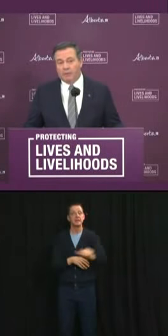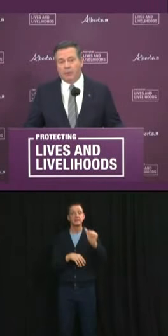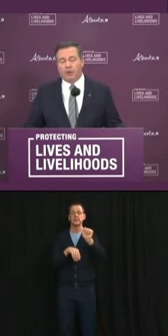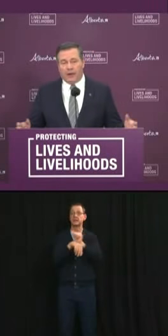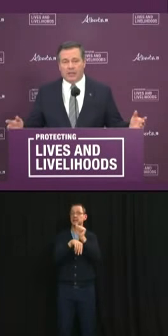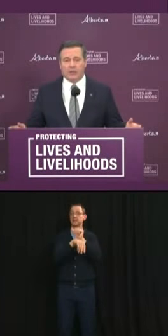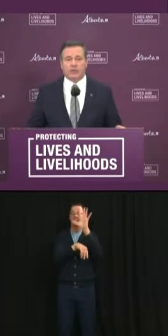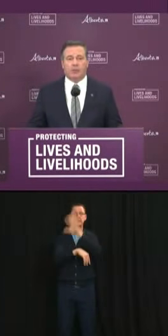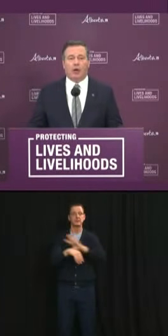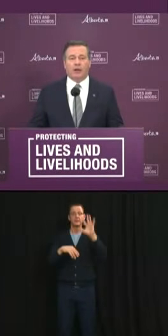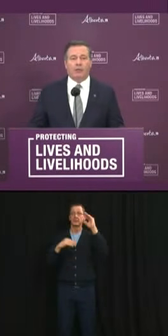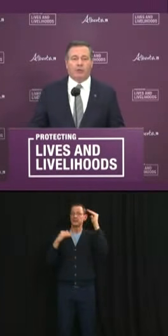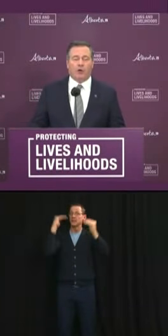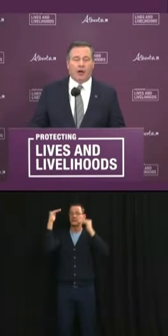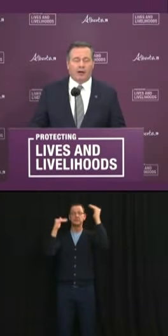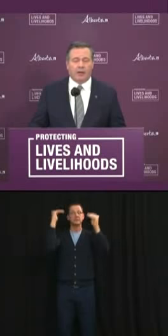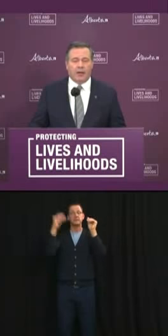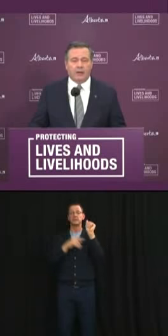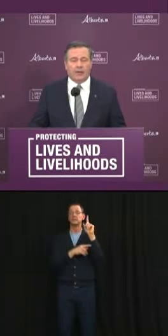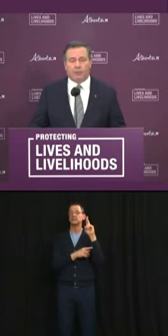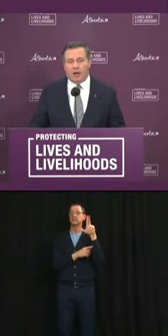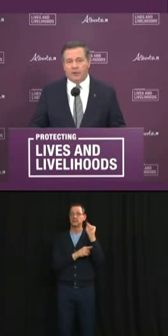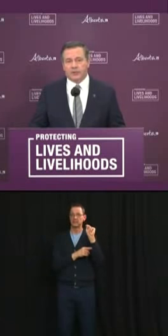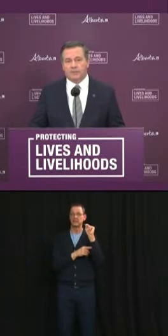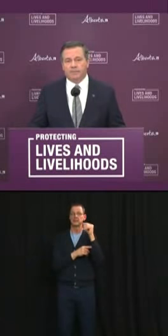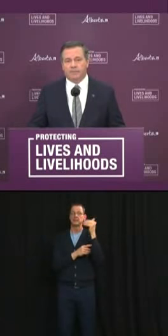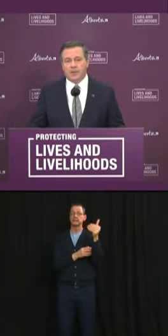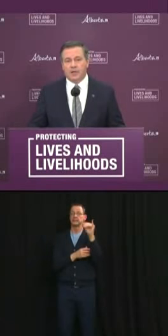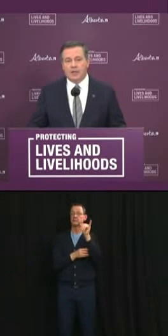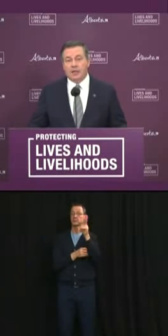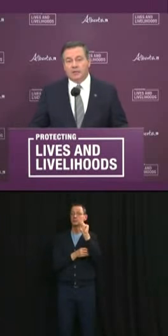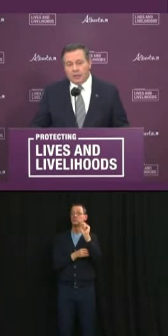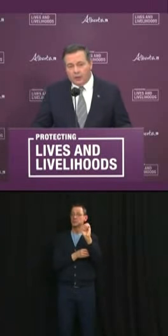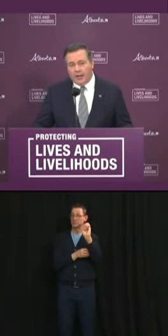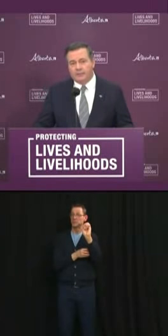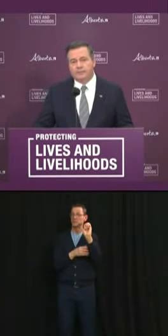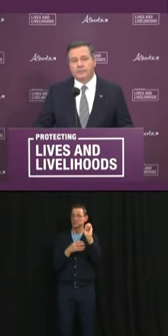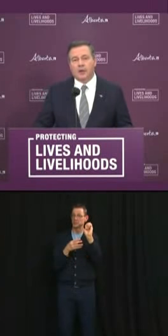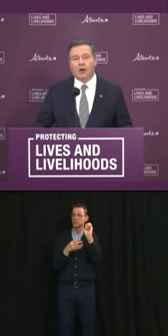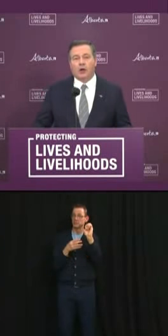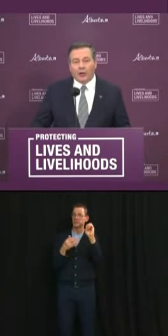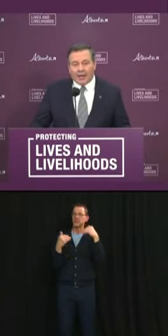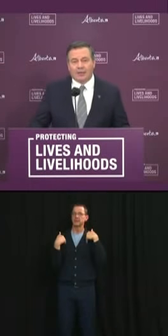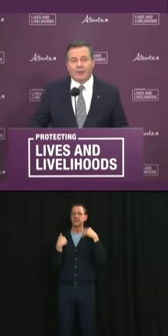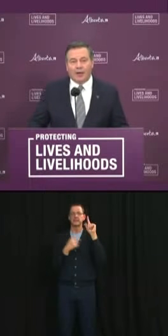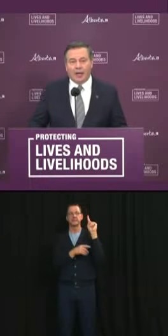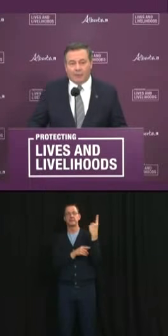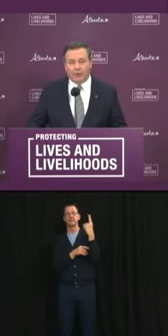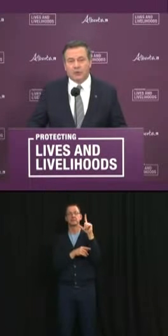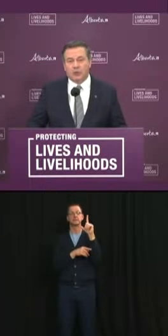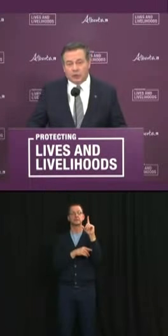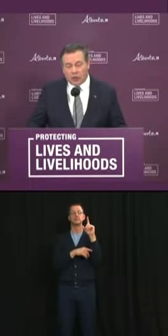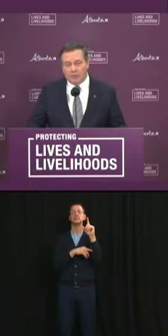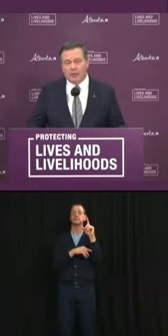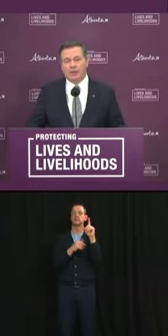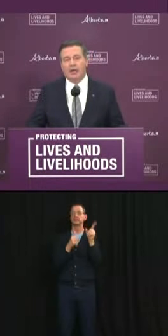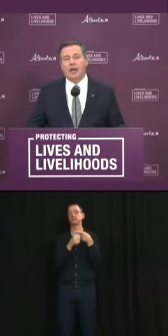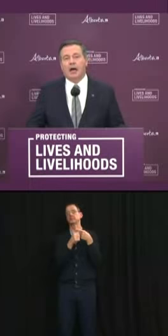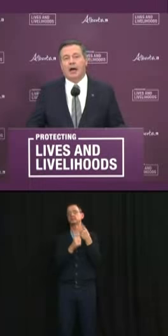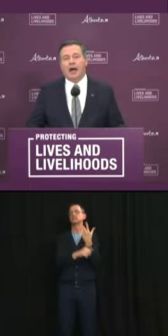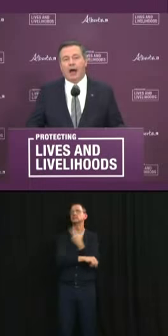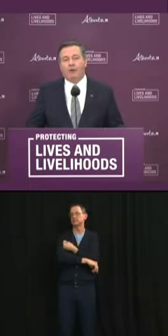federal government provides the supply that we require and that they've promised. Until then, our collective efforts will